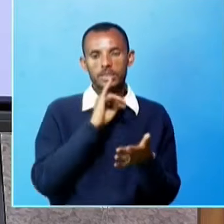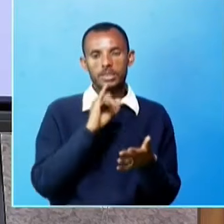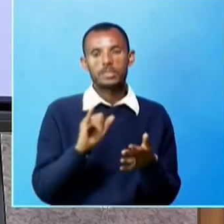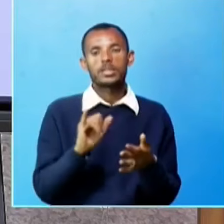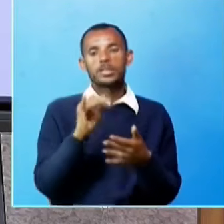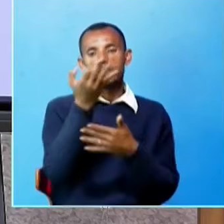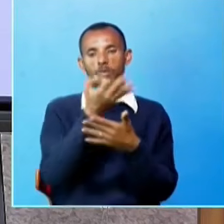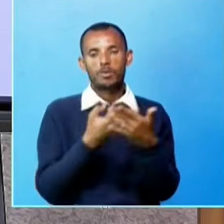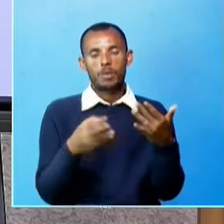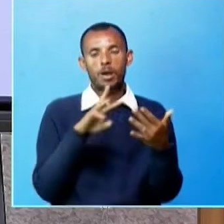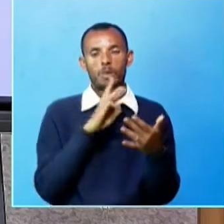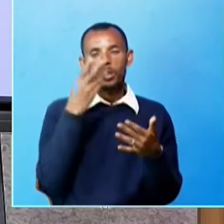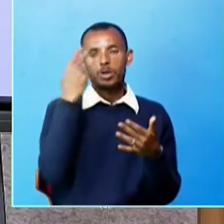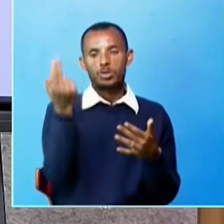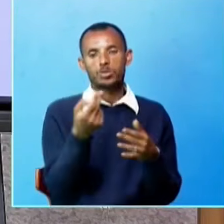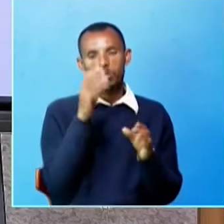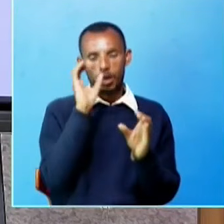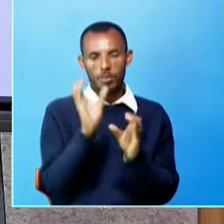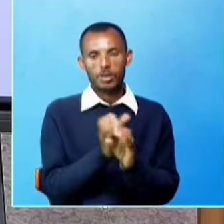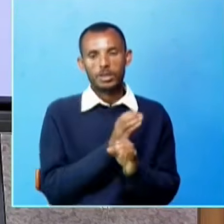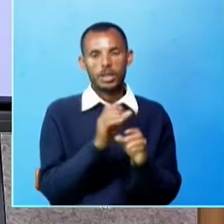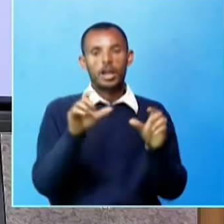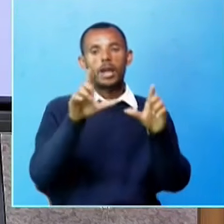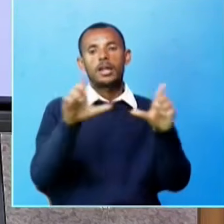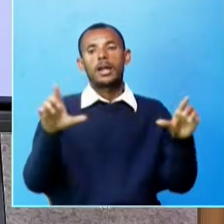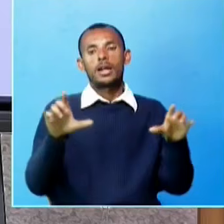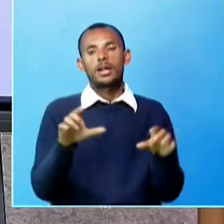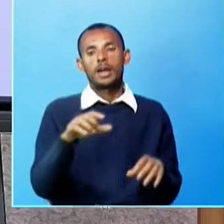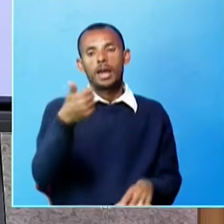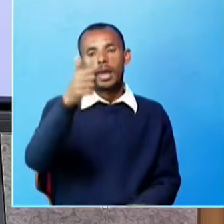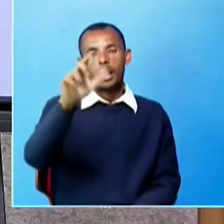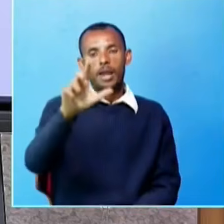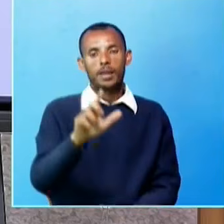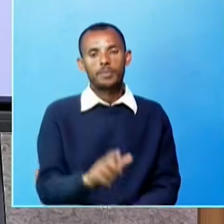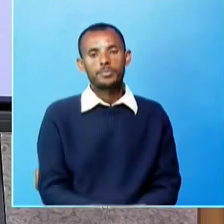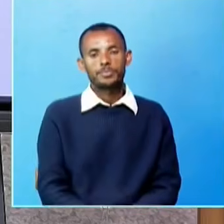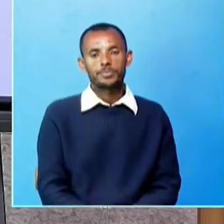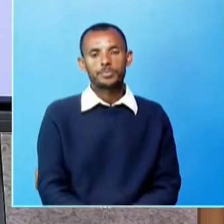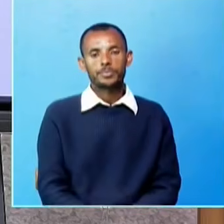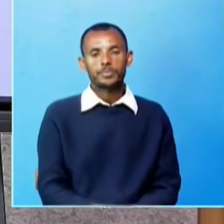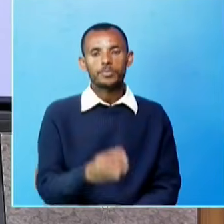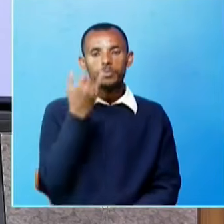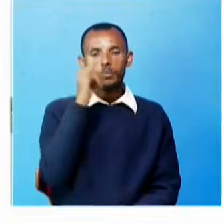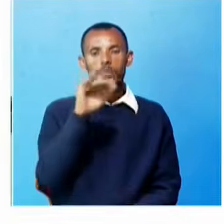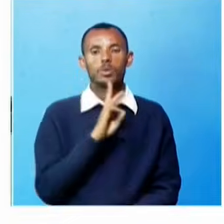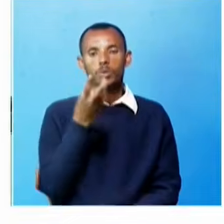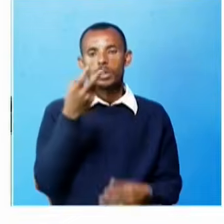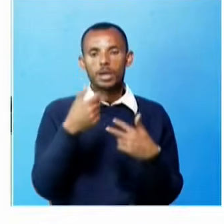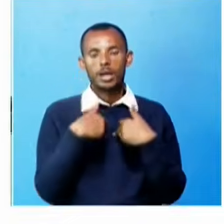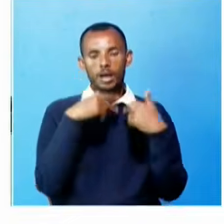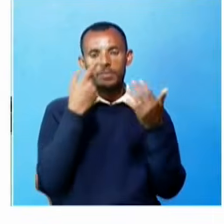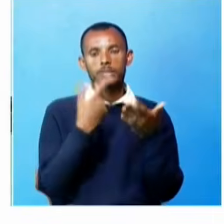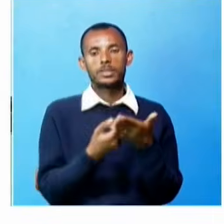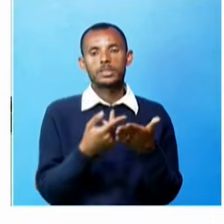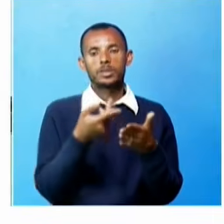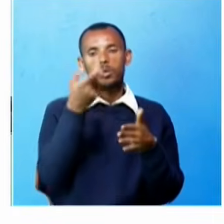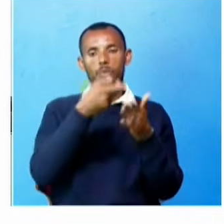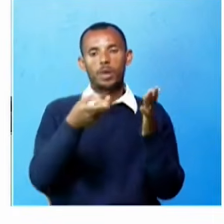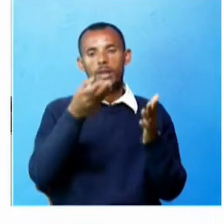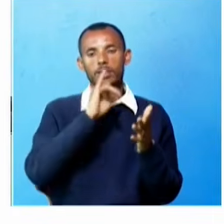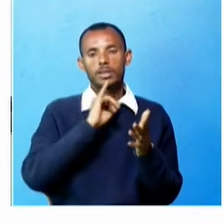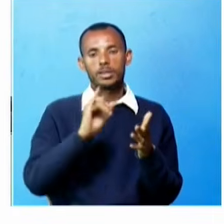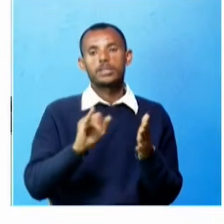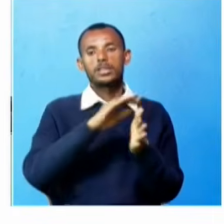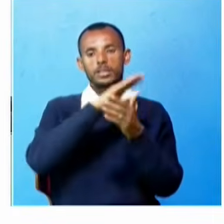formula that we use to calculate the lateral surface area. So if we have this, now what is